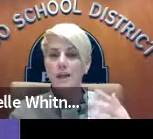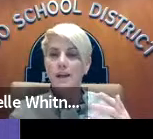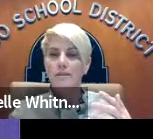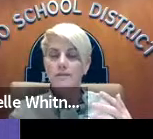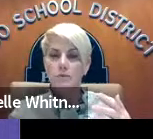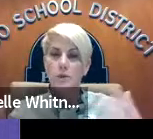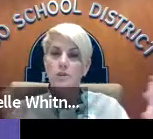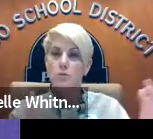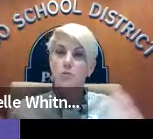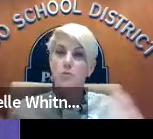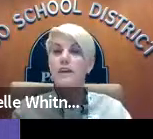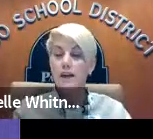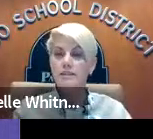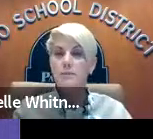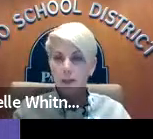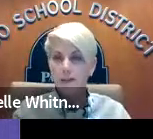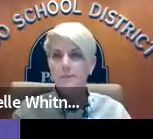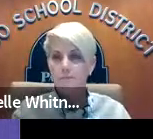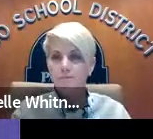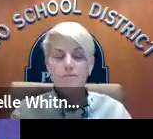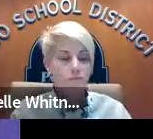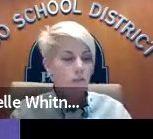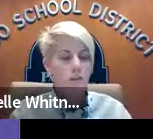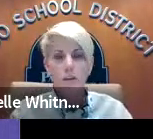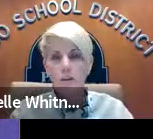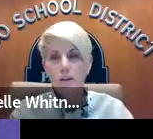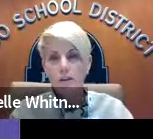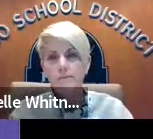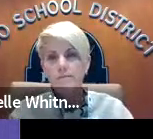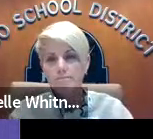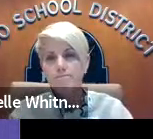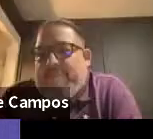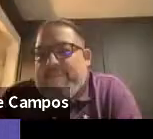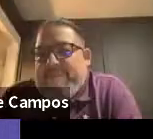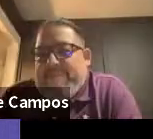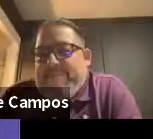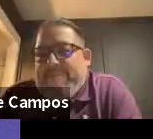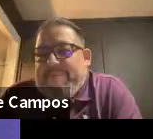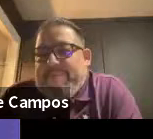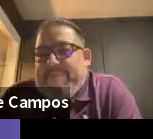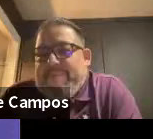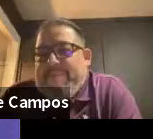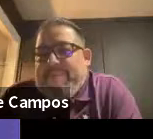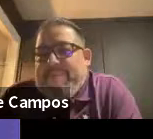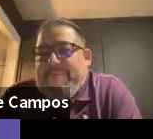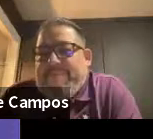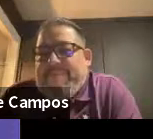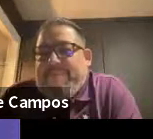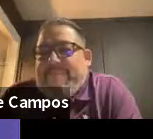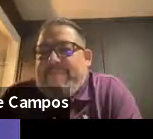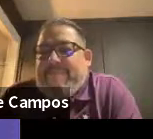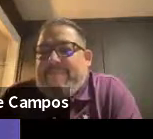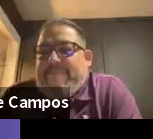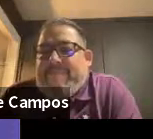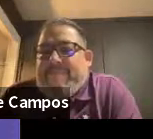which ones they which would they like to pick. Thank you. So both, yes.